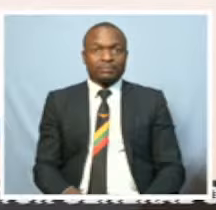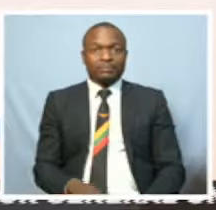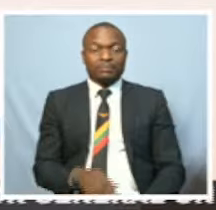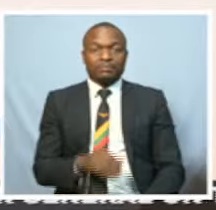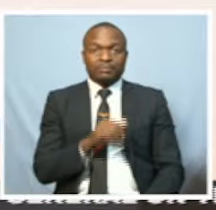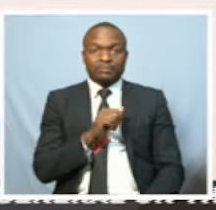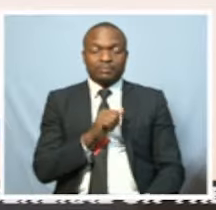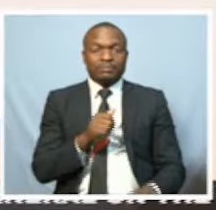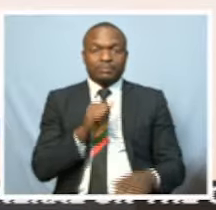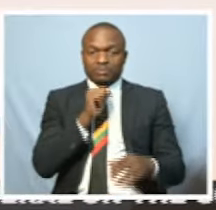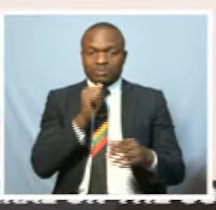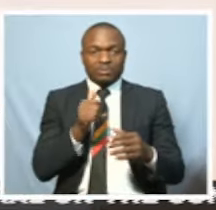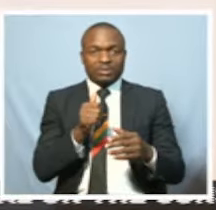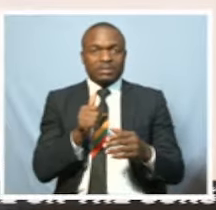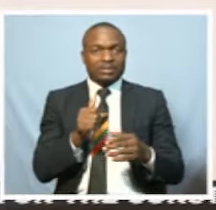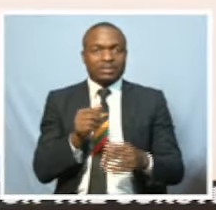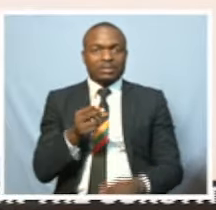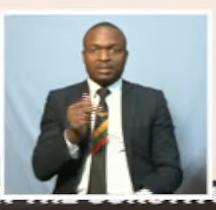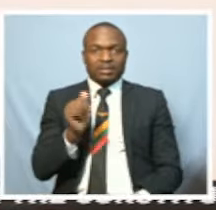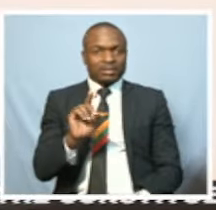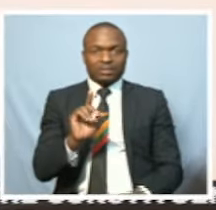had.